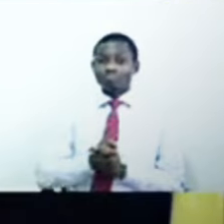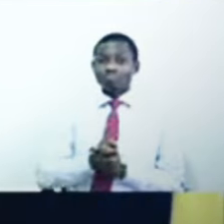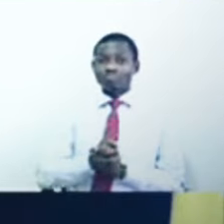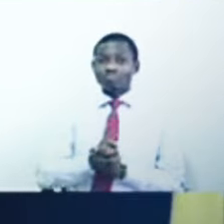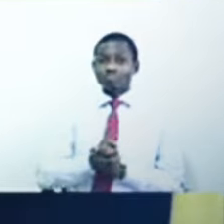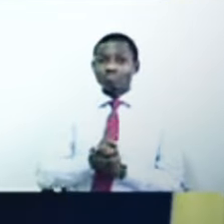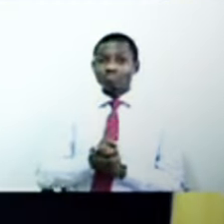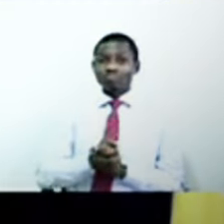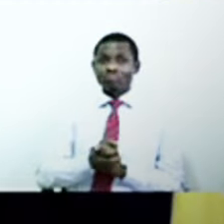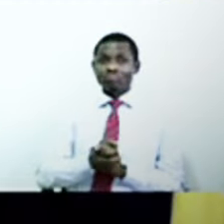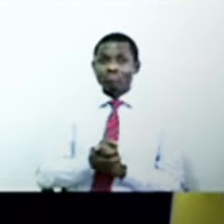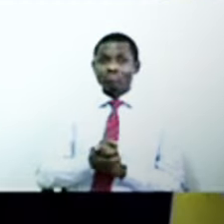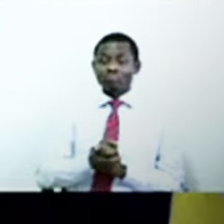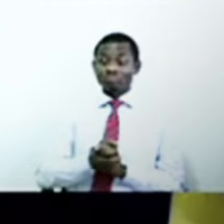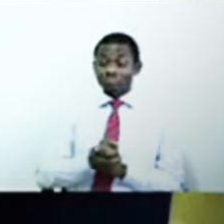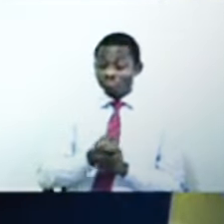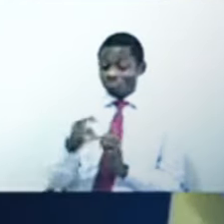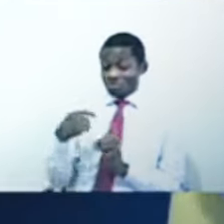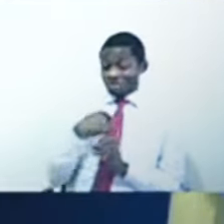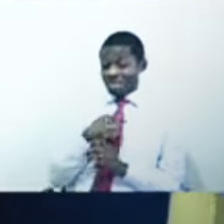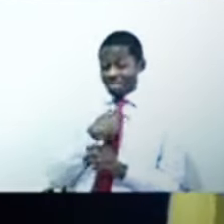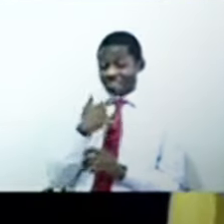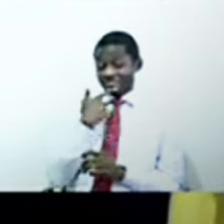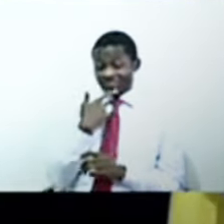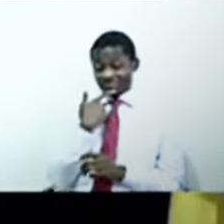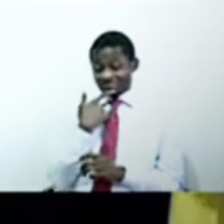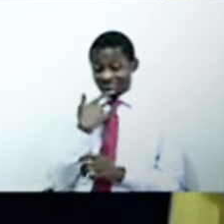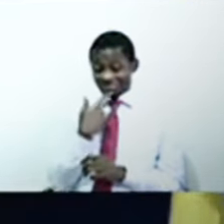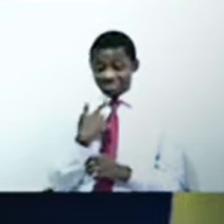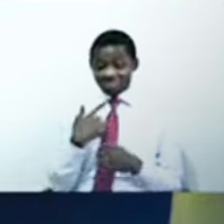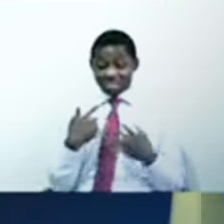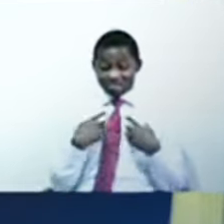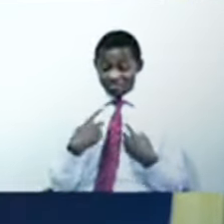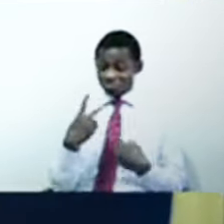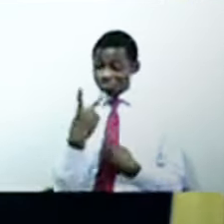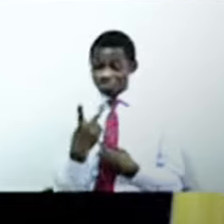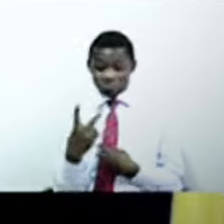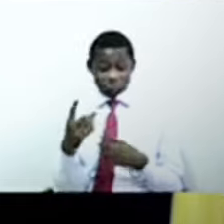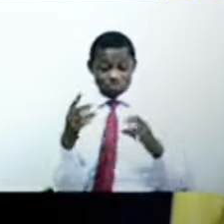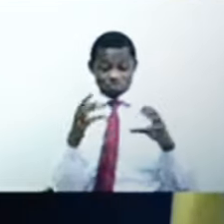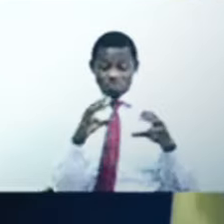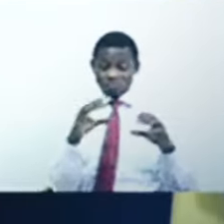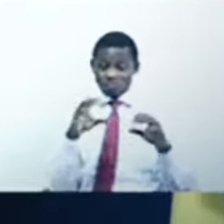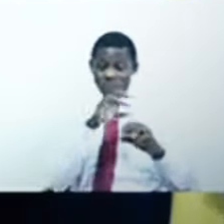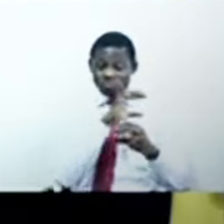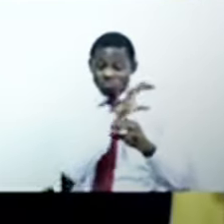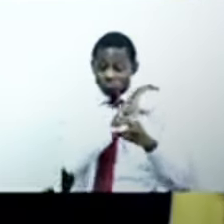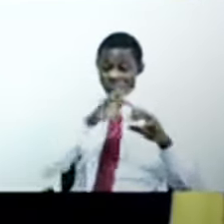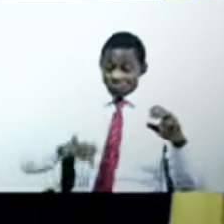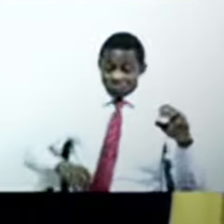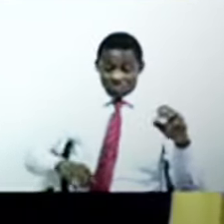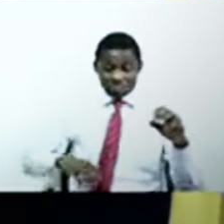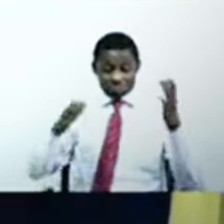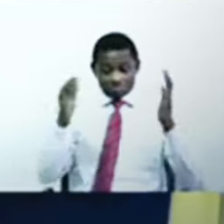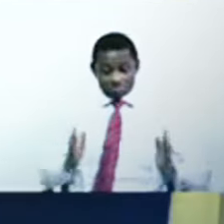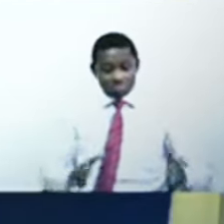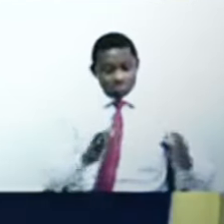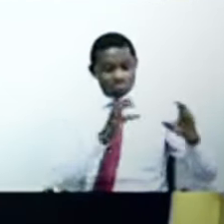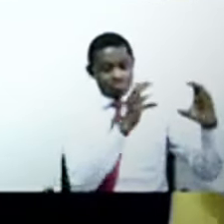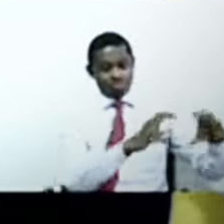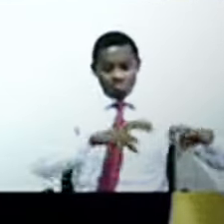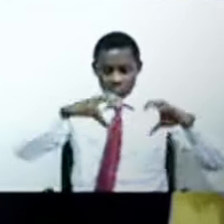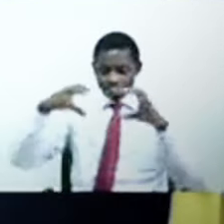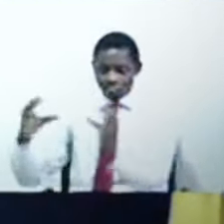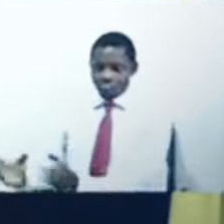the difference of the effect of any two Christians is the fact of their understanding of who Christ is in